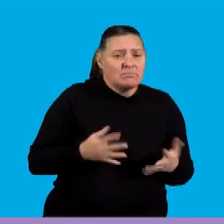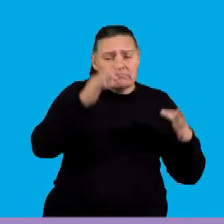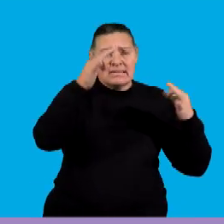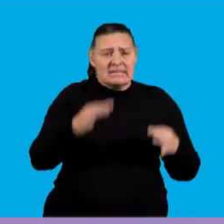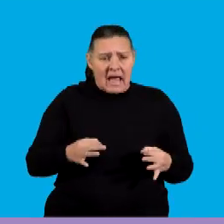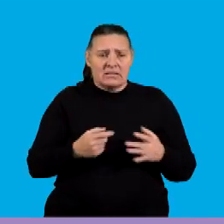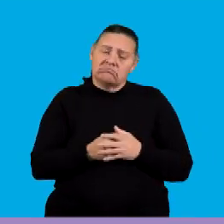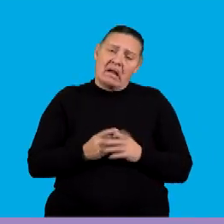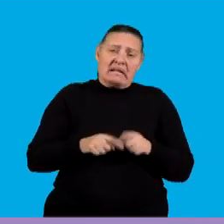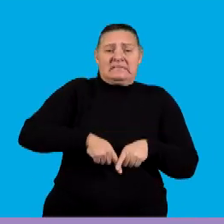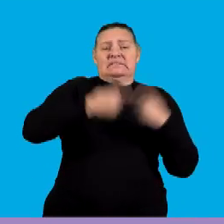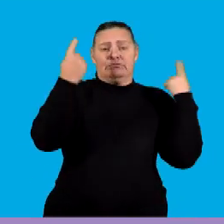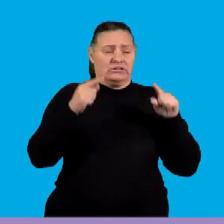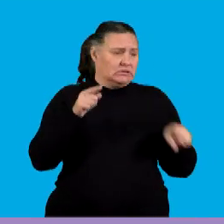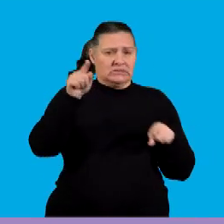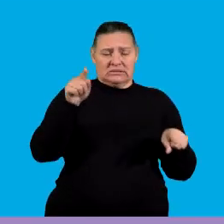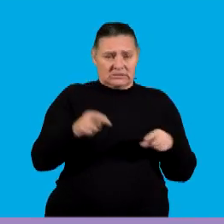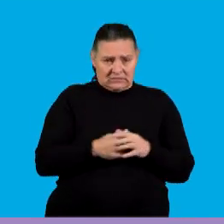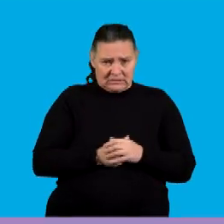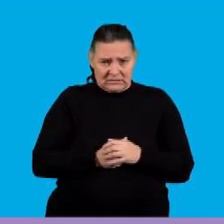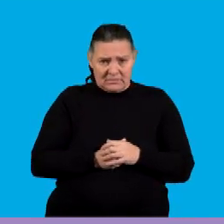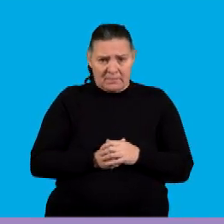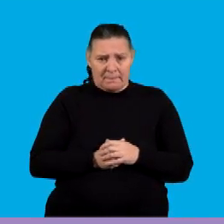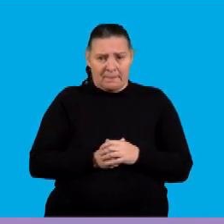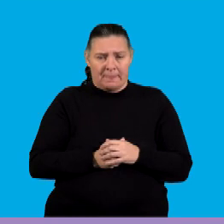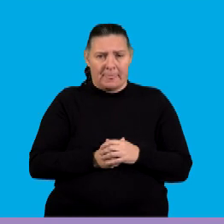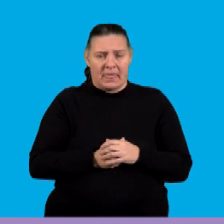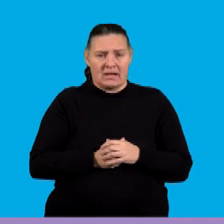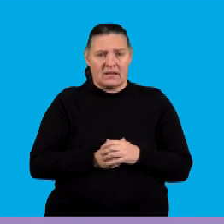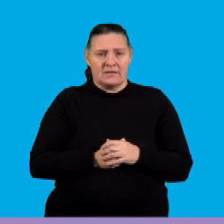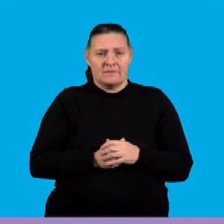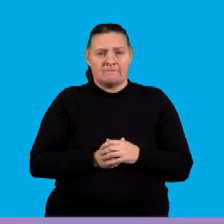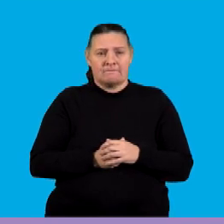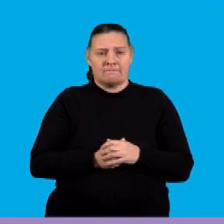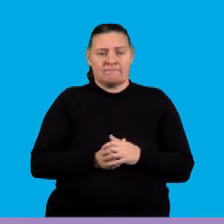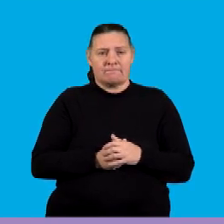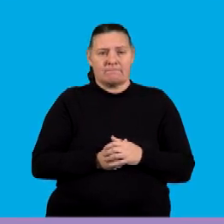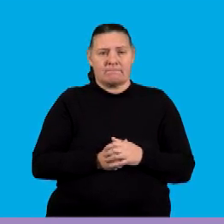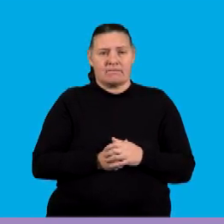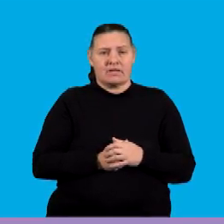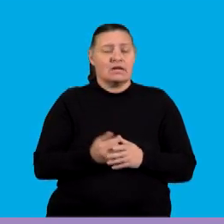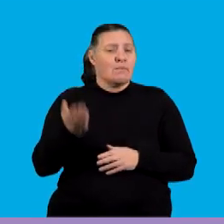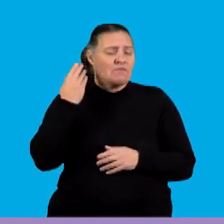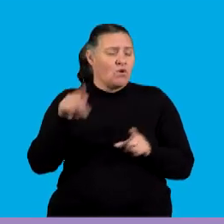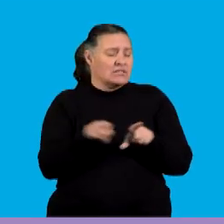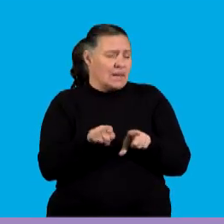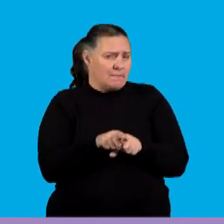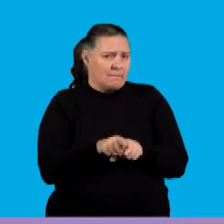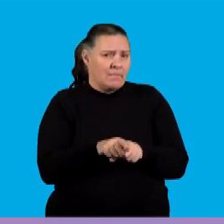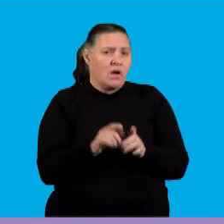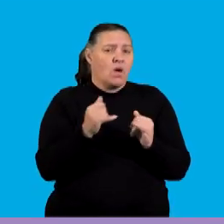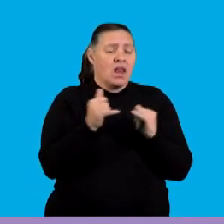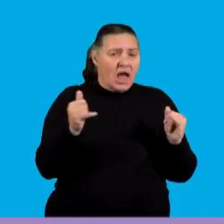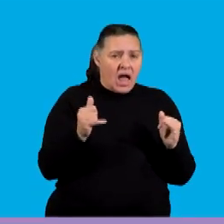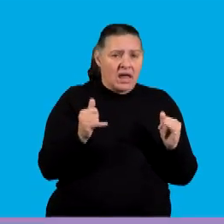what if I decided to choose a different pair of points? Now, as stated before, because